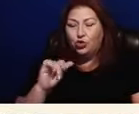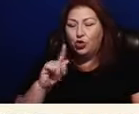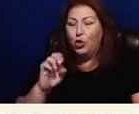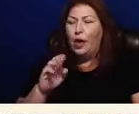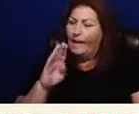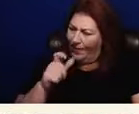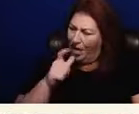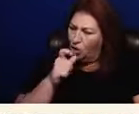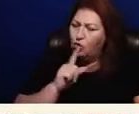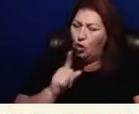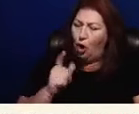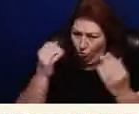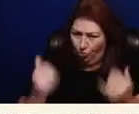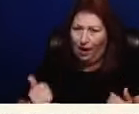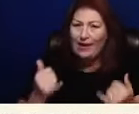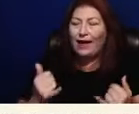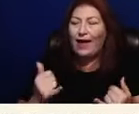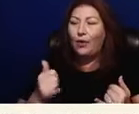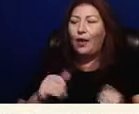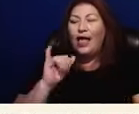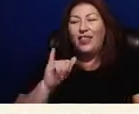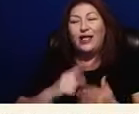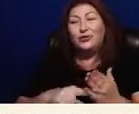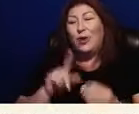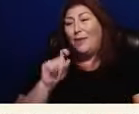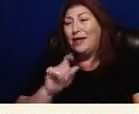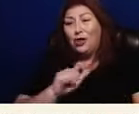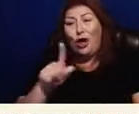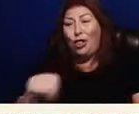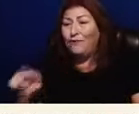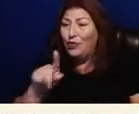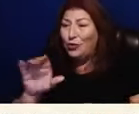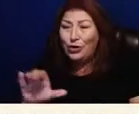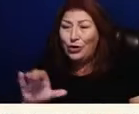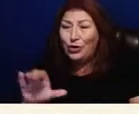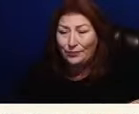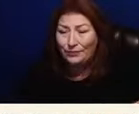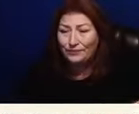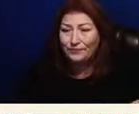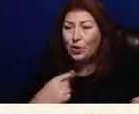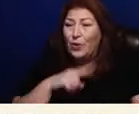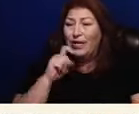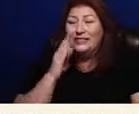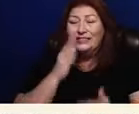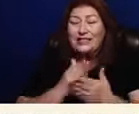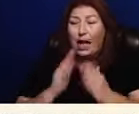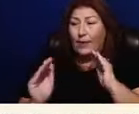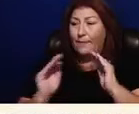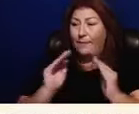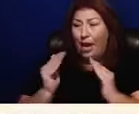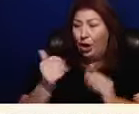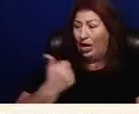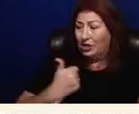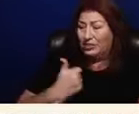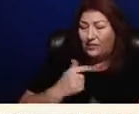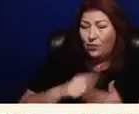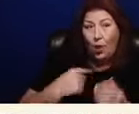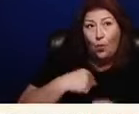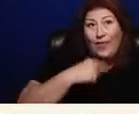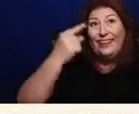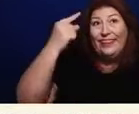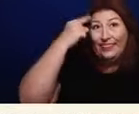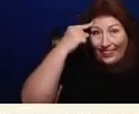now. And that's what I'm asking all of us to do. We need to stop comparing ourselves to what we think